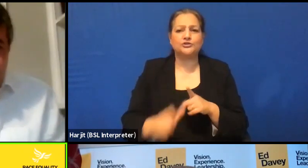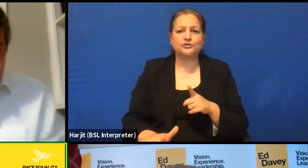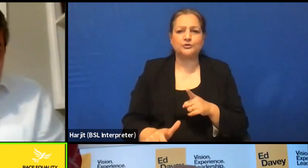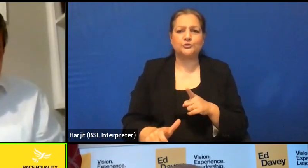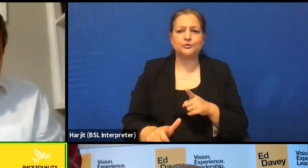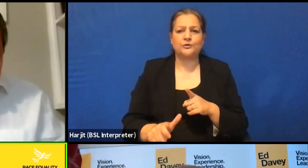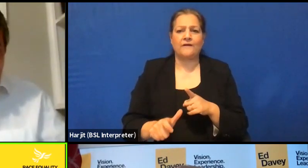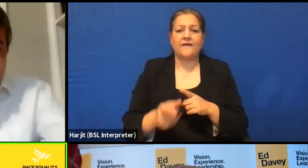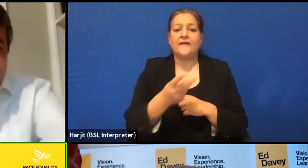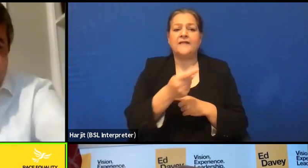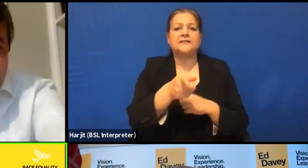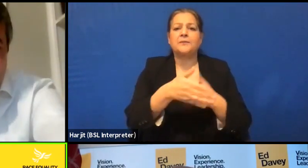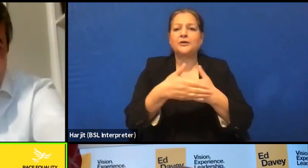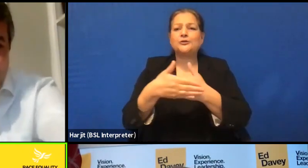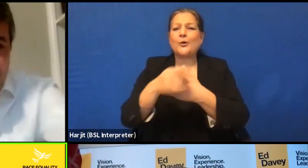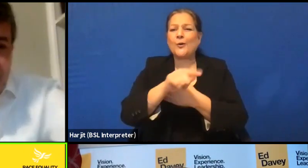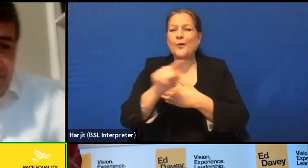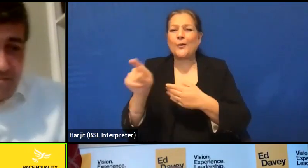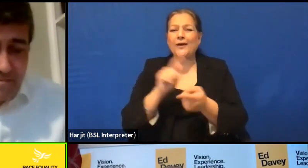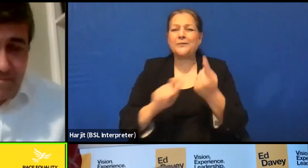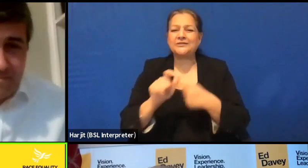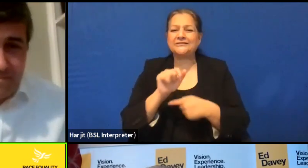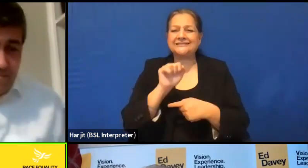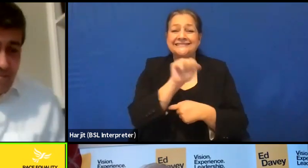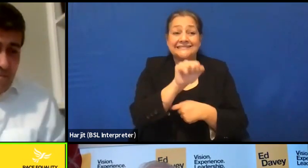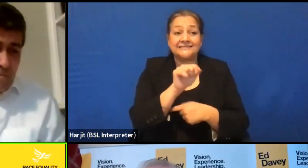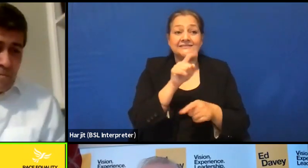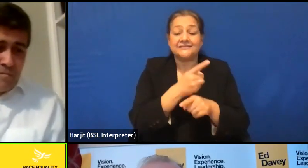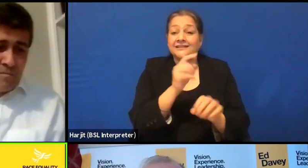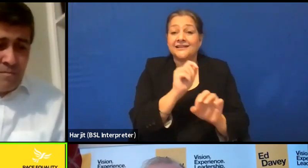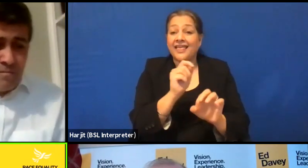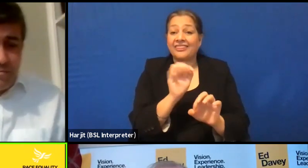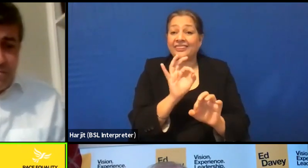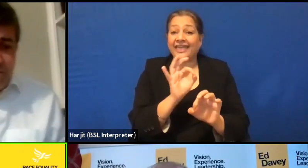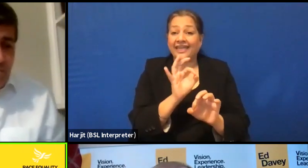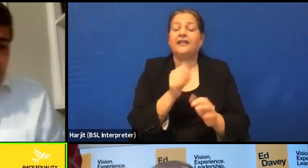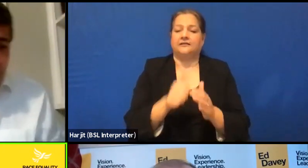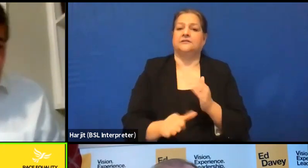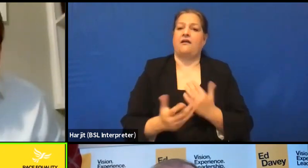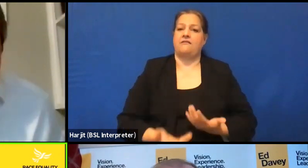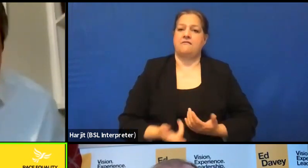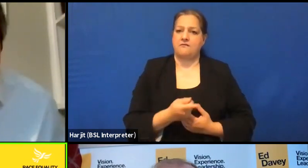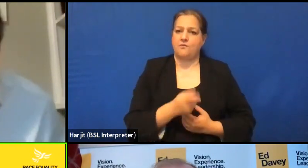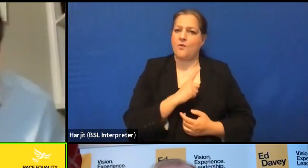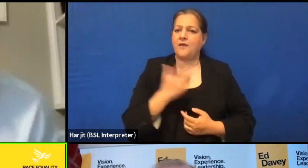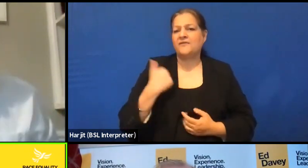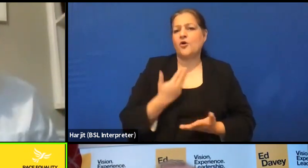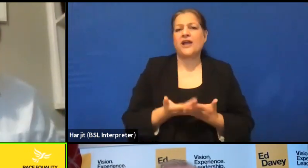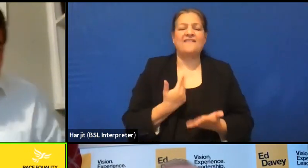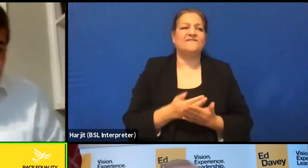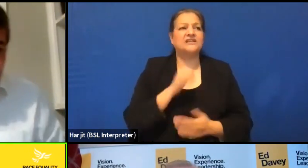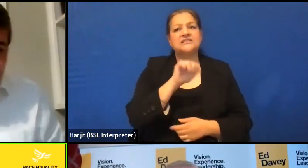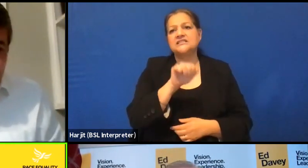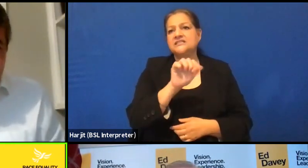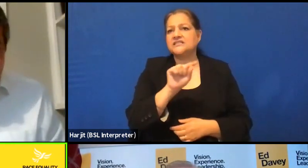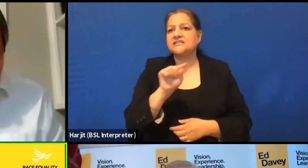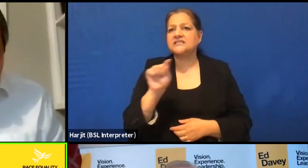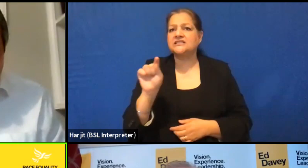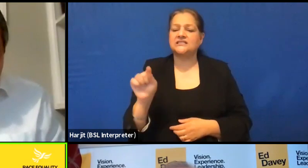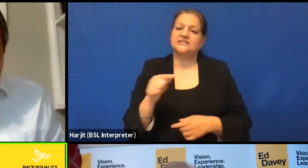on before. Far too often, you might go canvassing and you've got your data and you pass a council estate